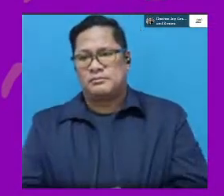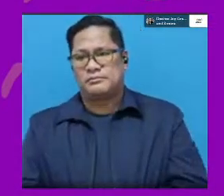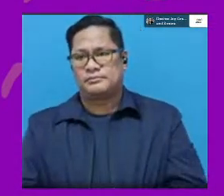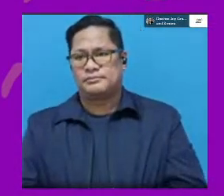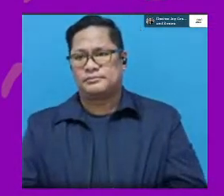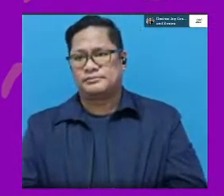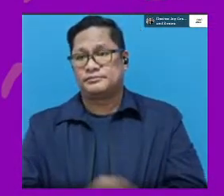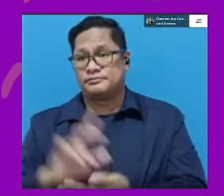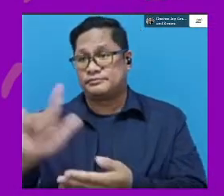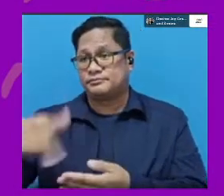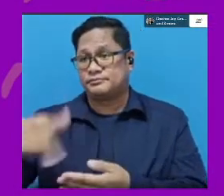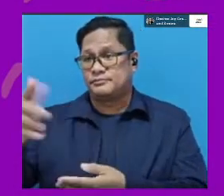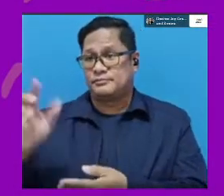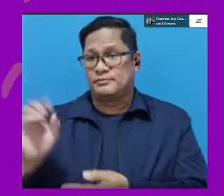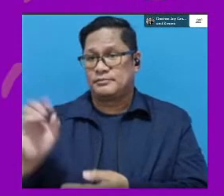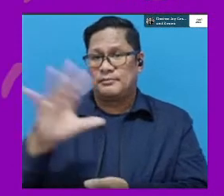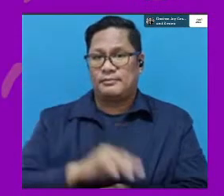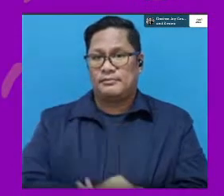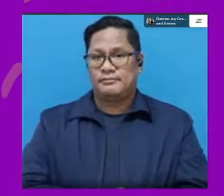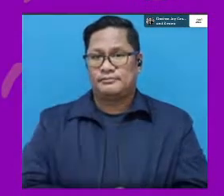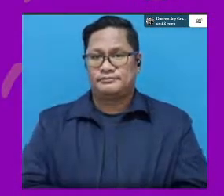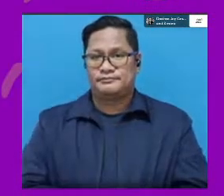Next slide, please.